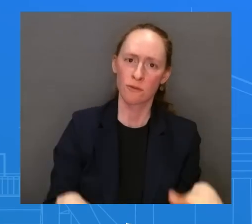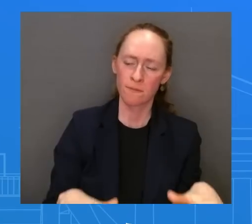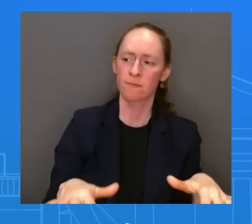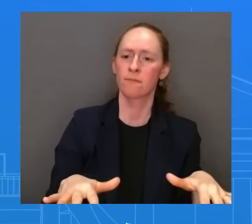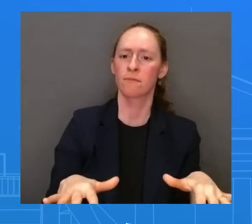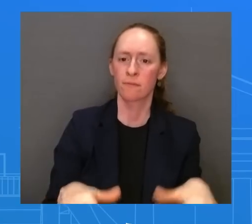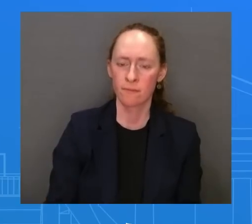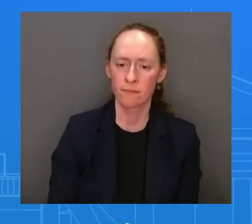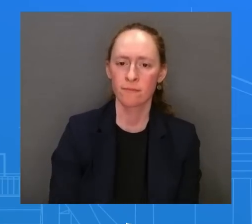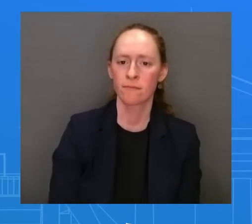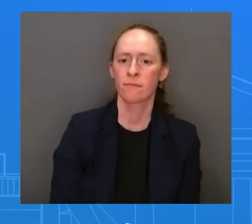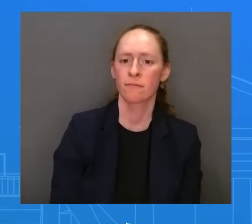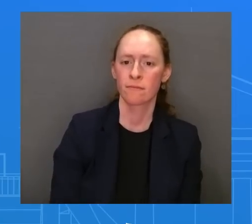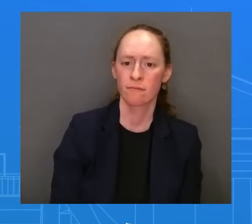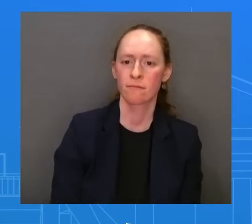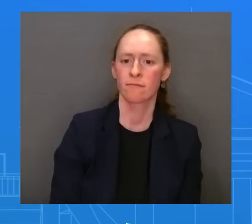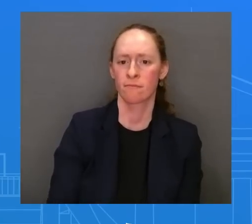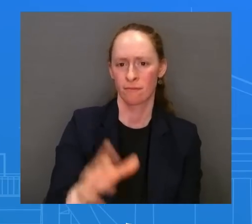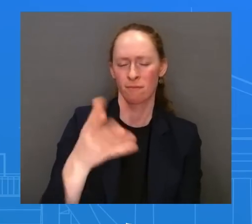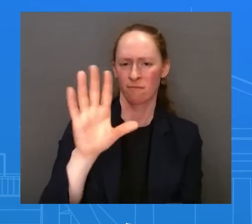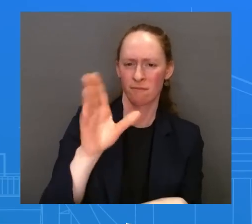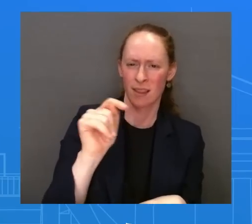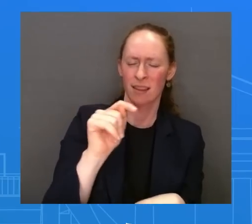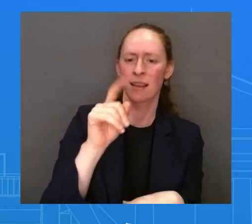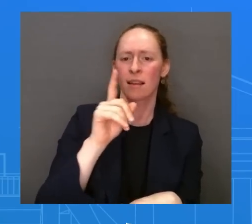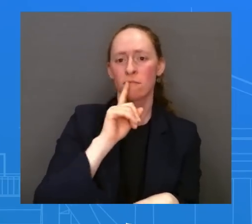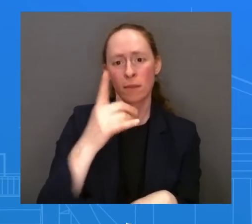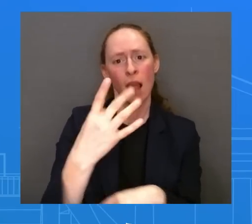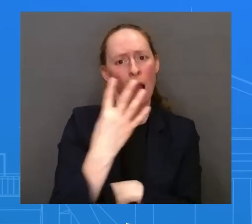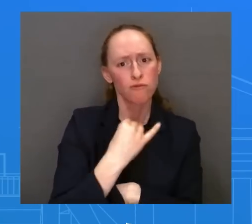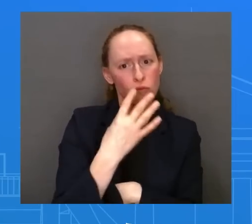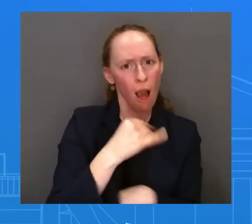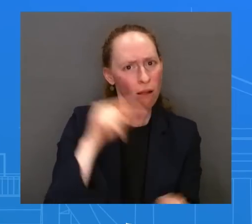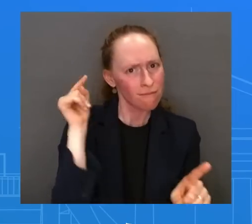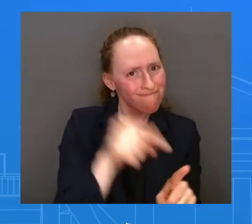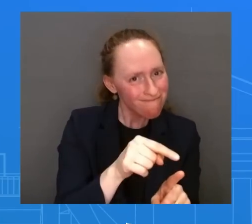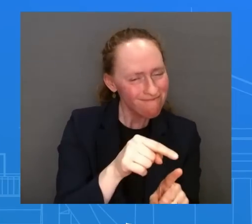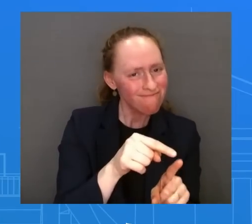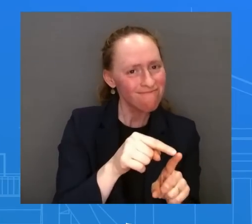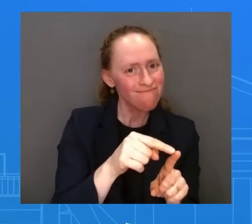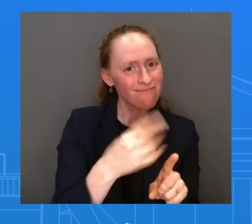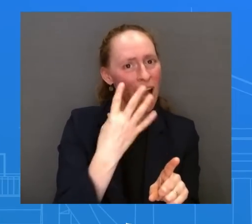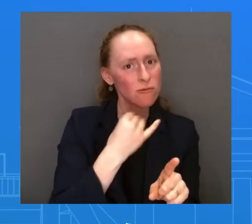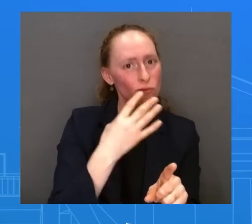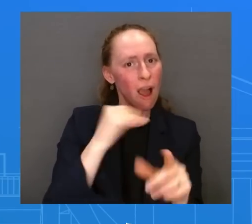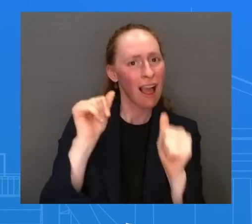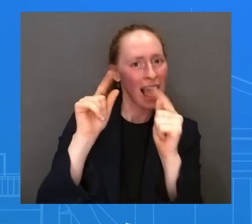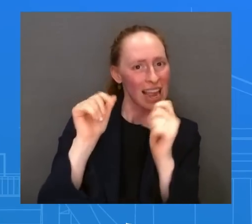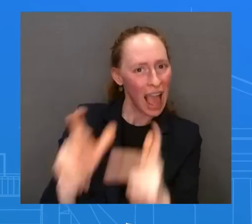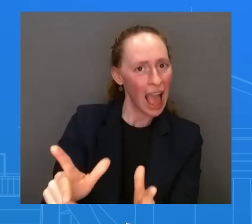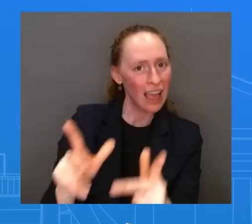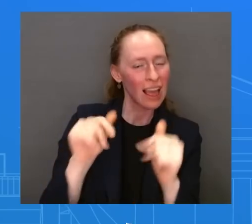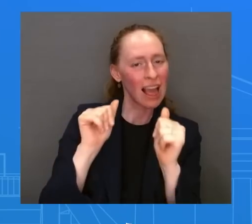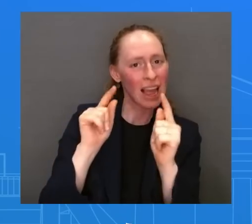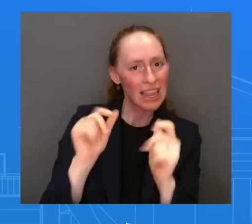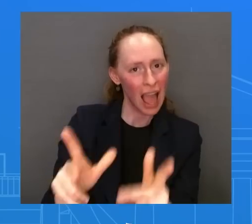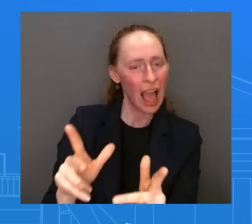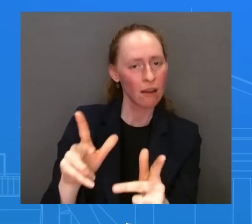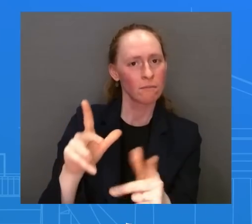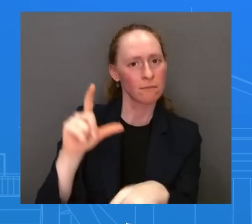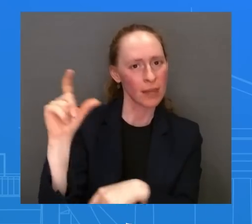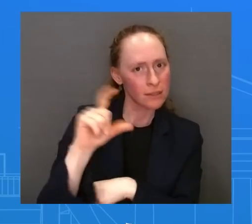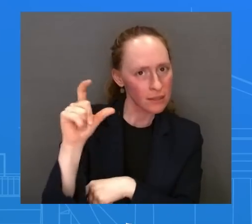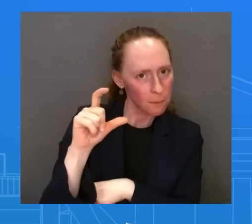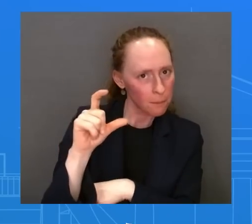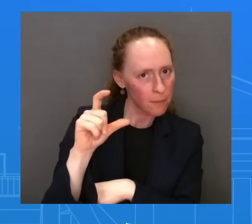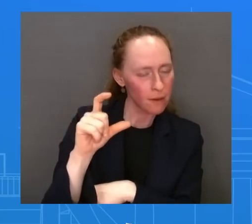forces attacking Muslim worshipers during Ramadan we urge all sides to de-escalate and to reduce the violence does that mean then this is the